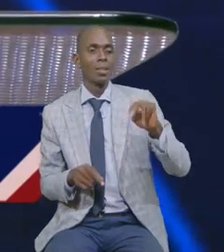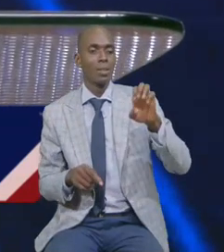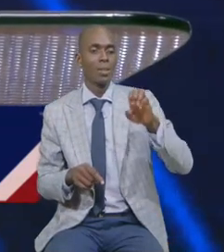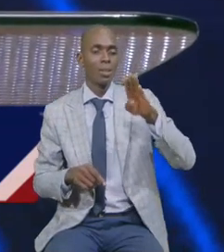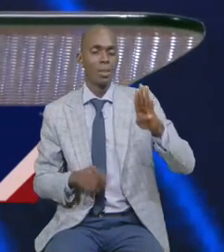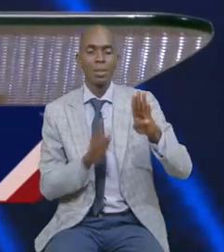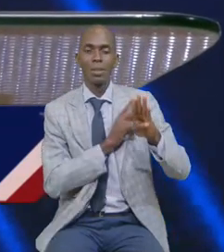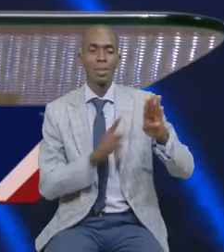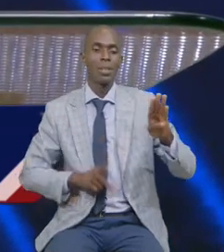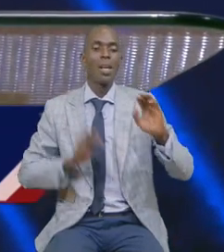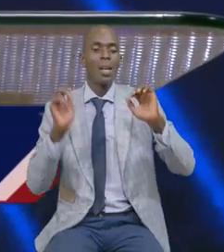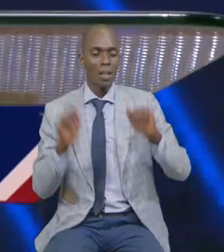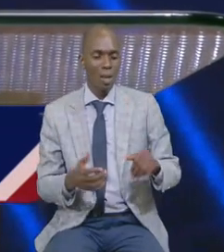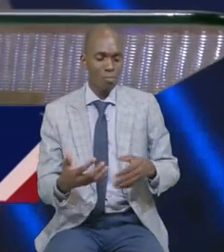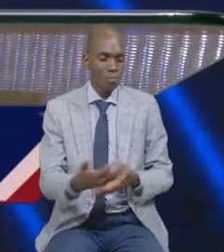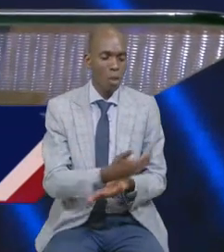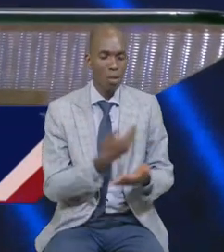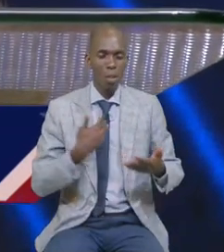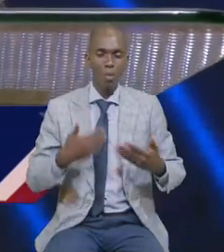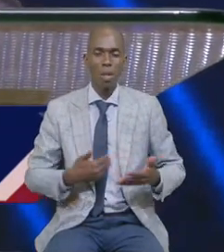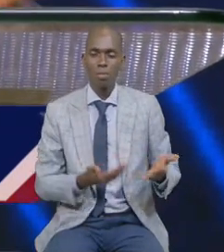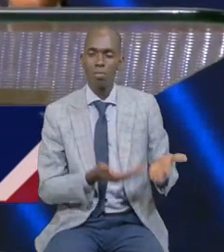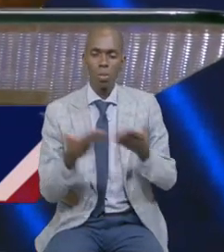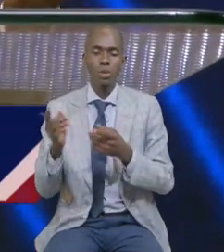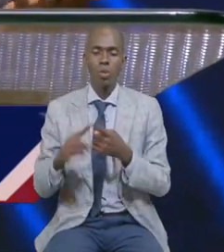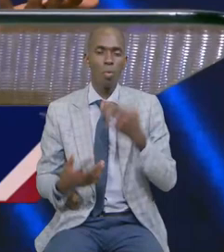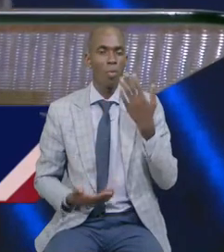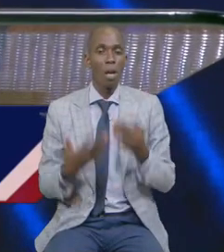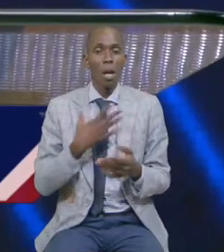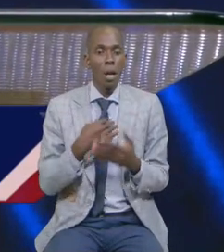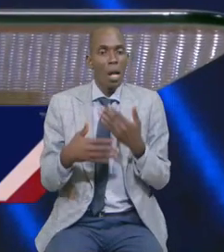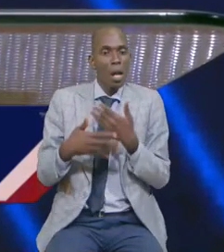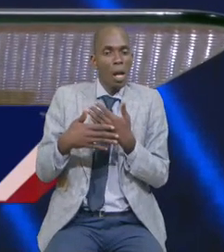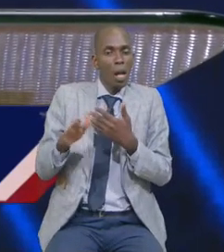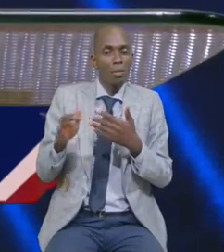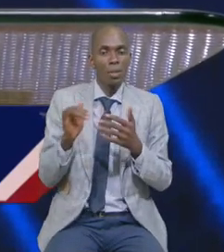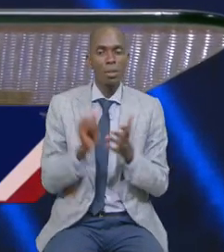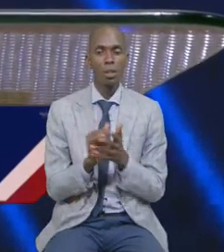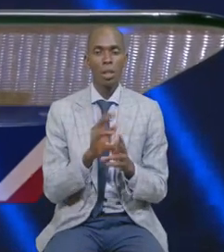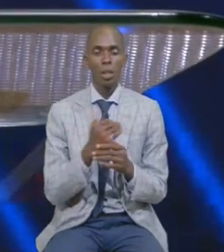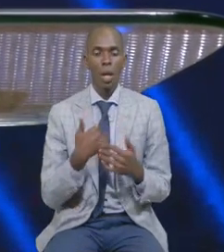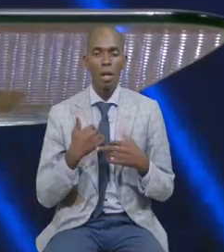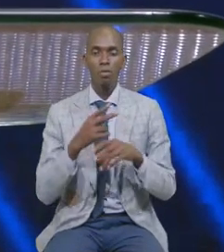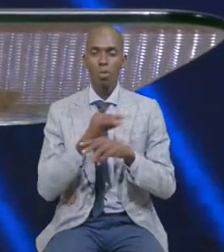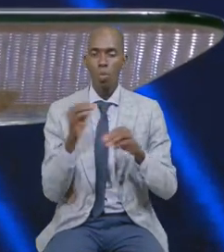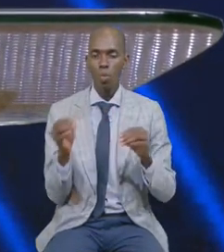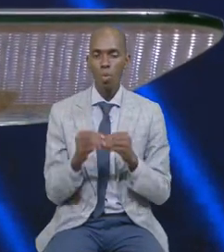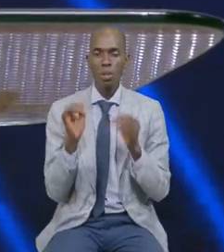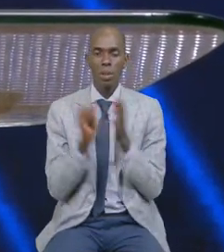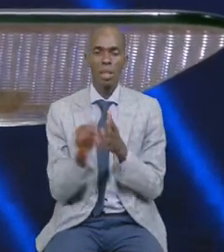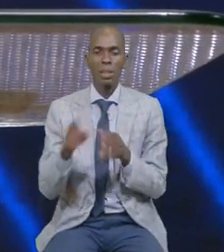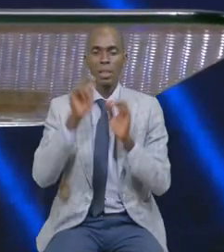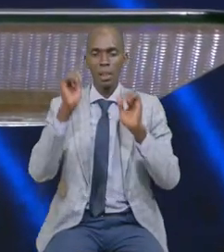could throw the body into the fire. And after that, have no more that they can do.